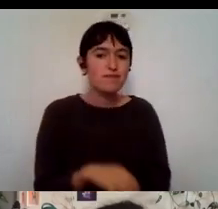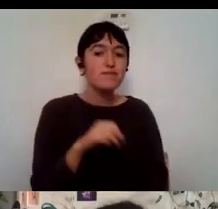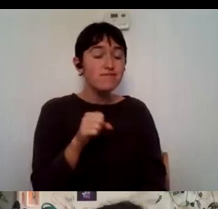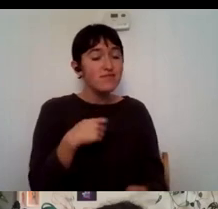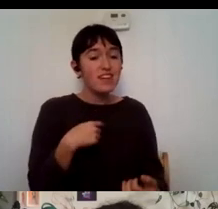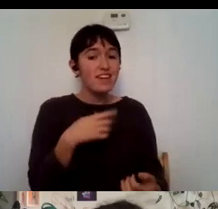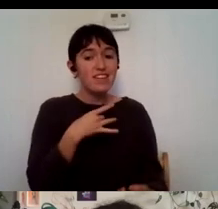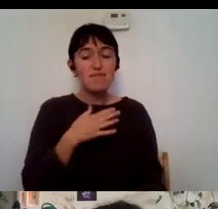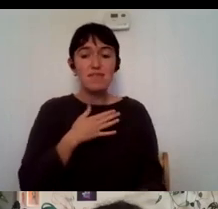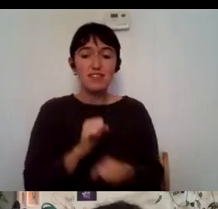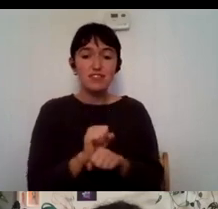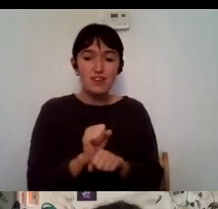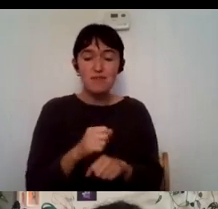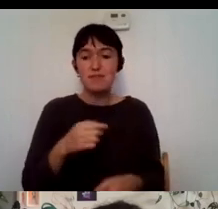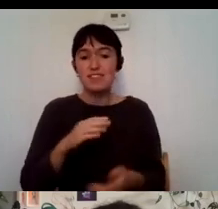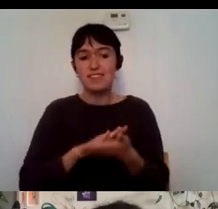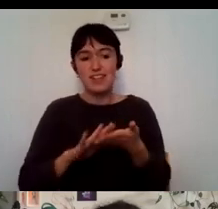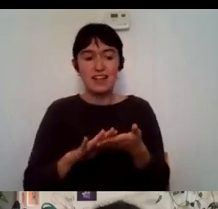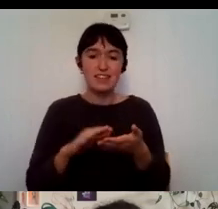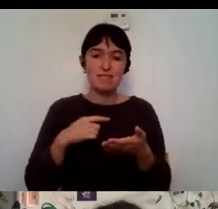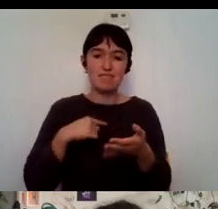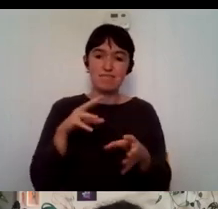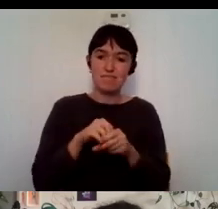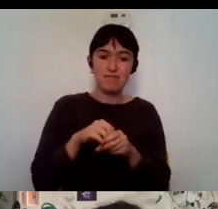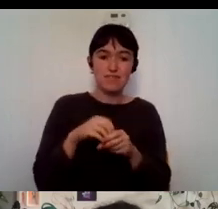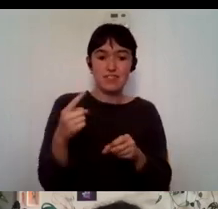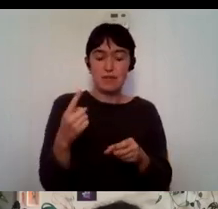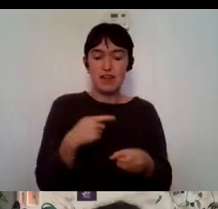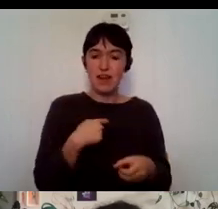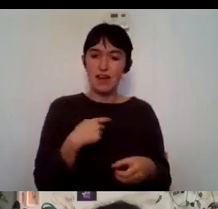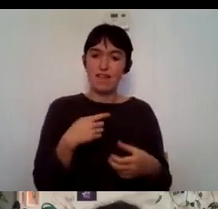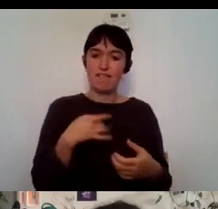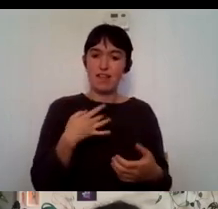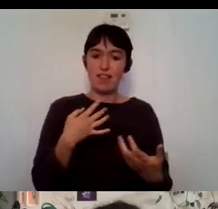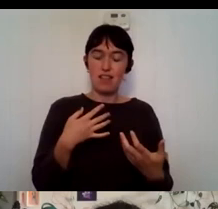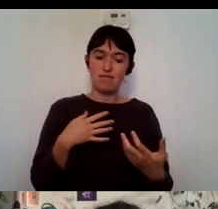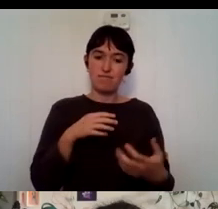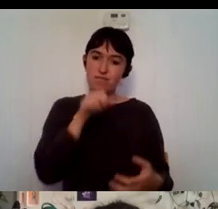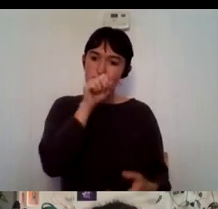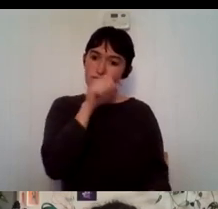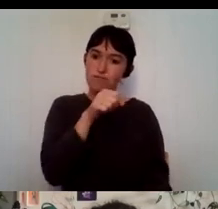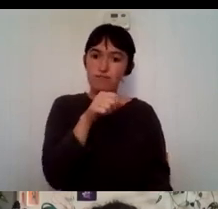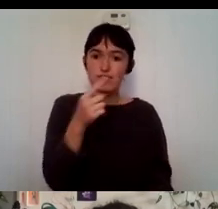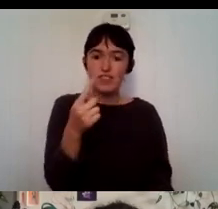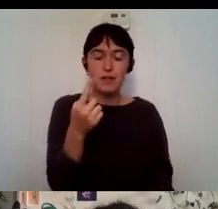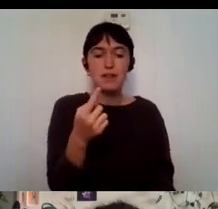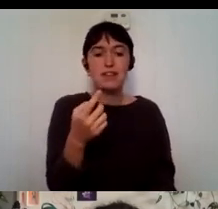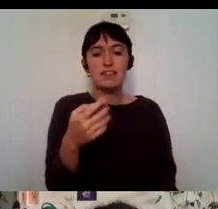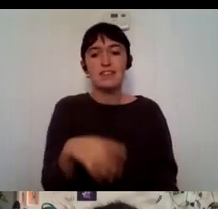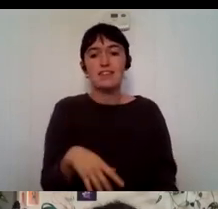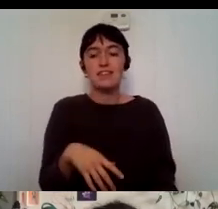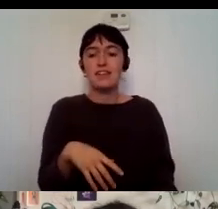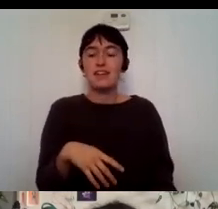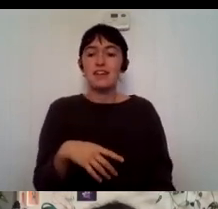that I feel passionate about, that I'm interested in. I think that's the kind of key to a happy work life is really